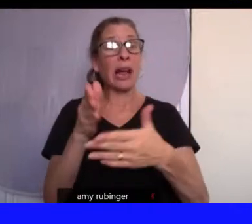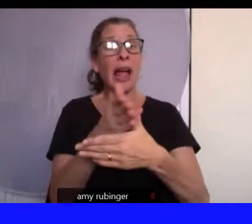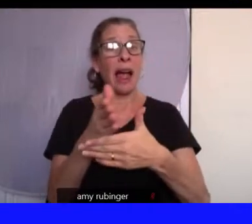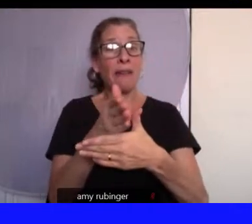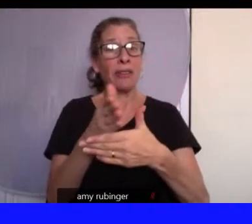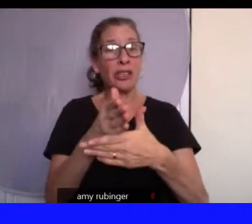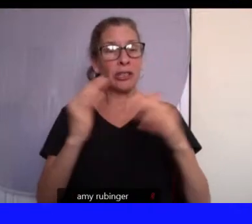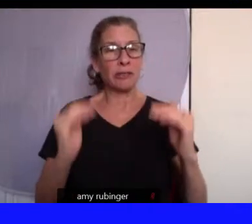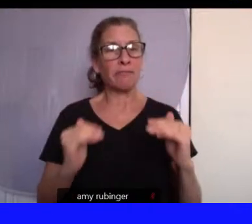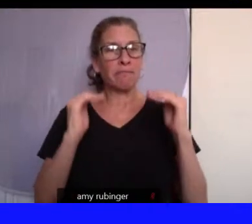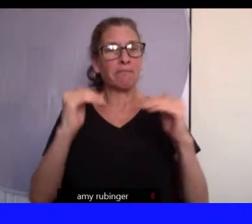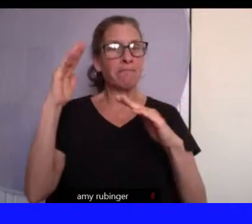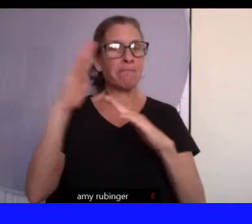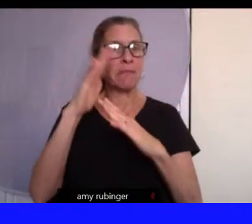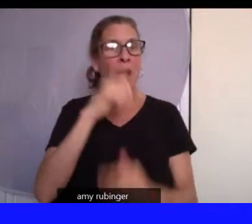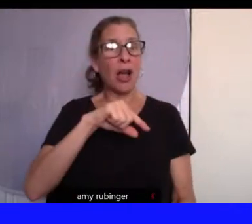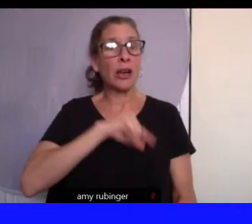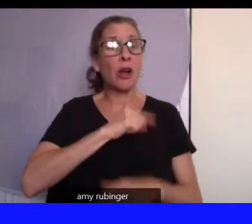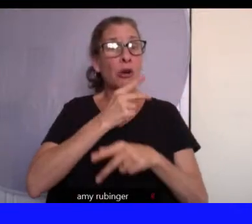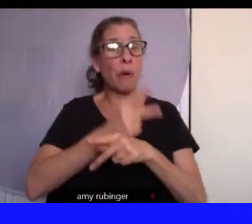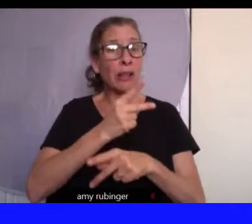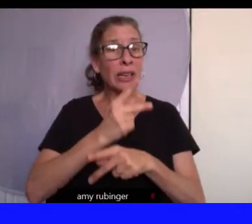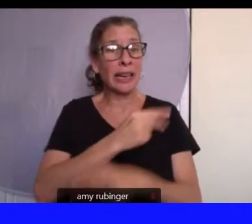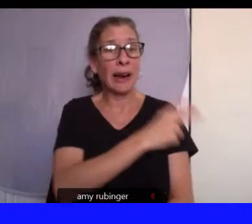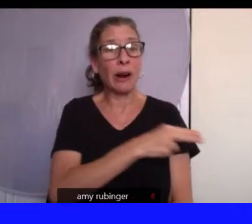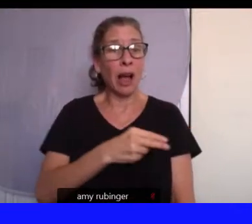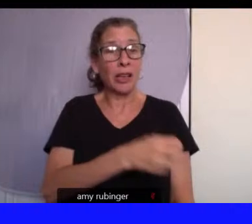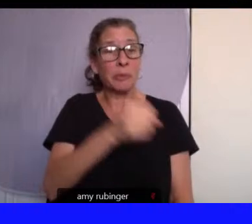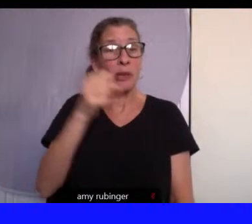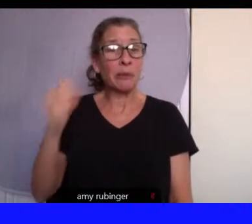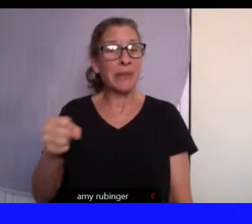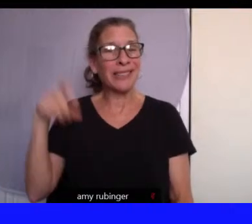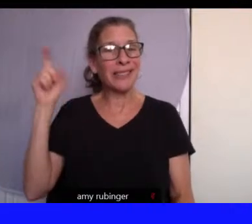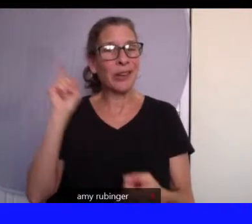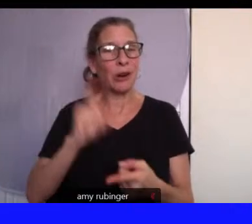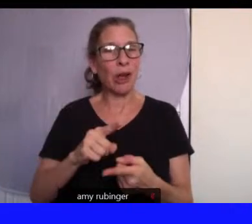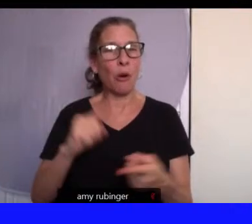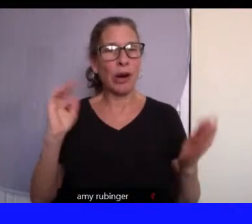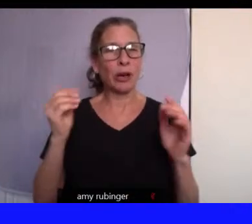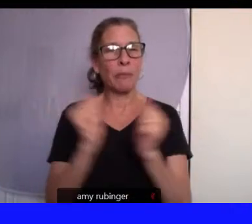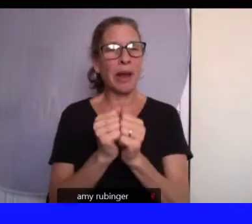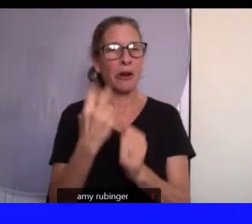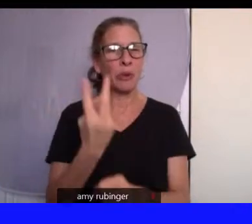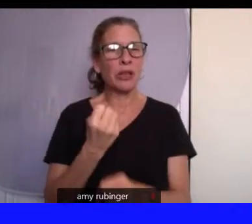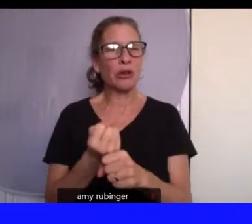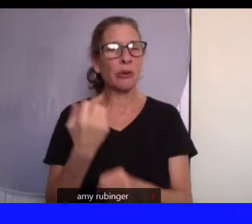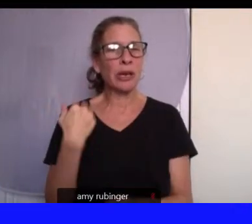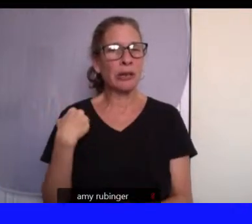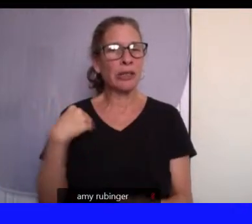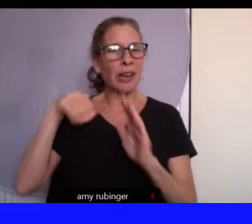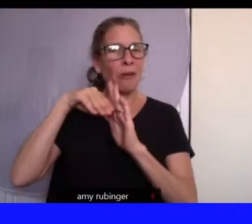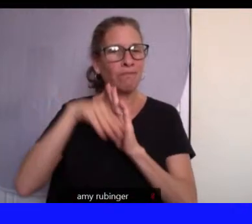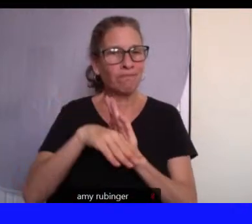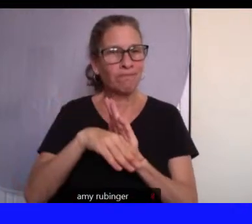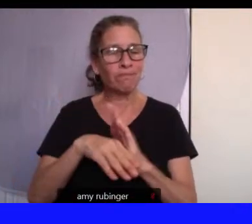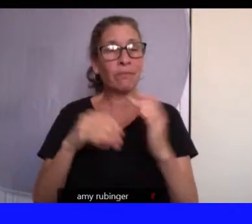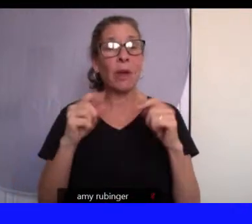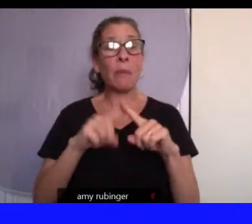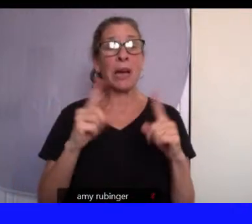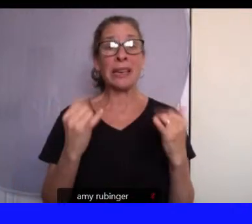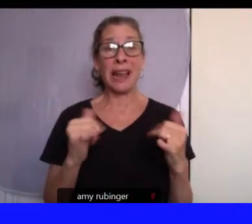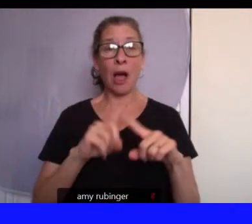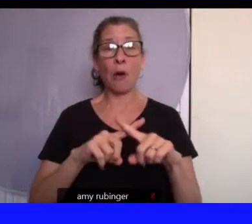very bottom chart, we spend through Q3 of 2021 about $13,000 per